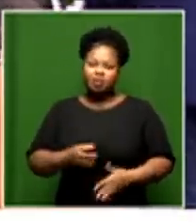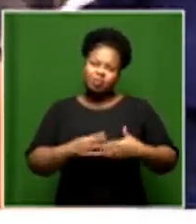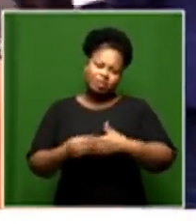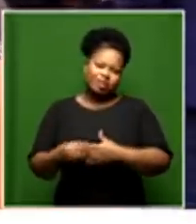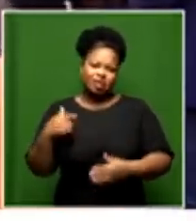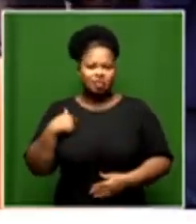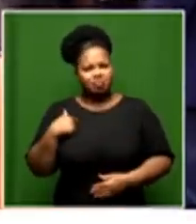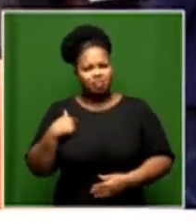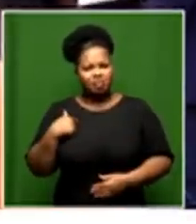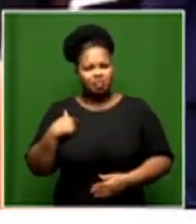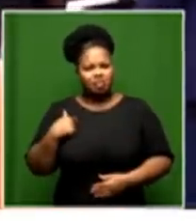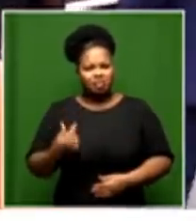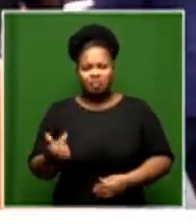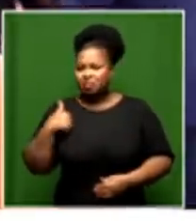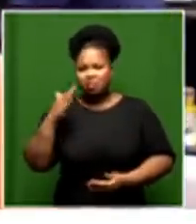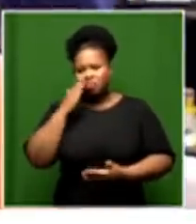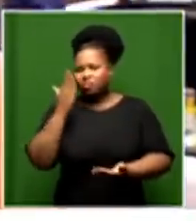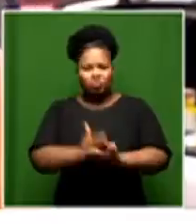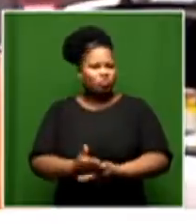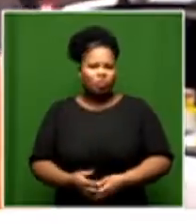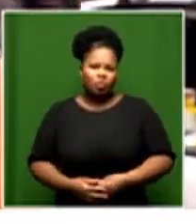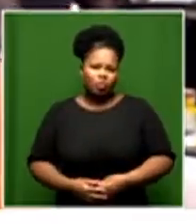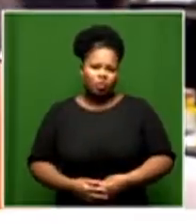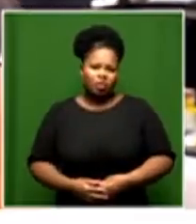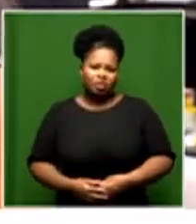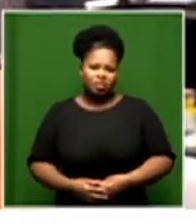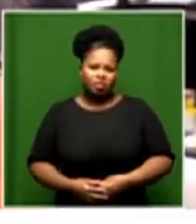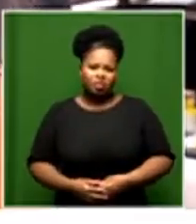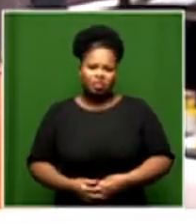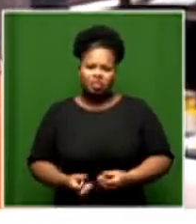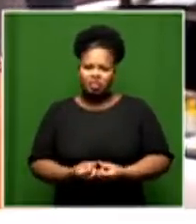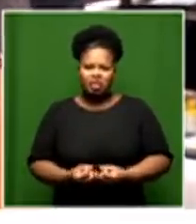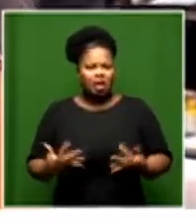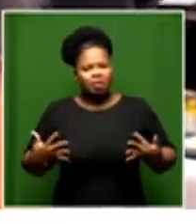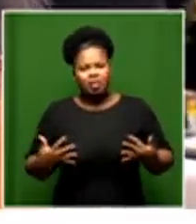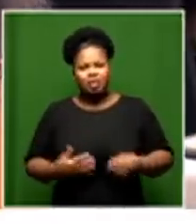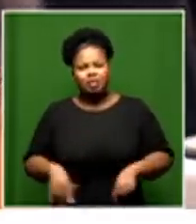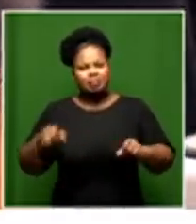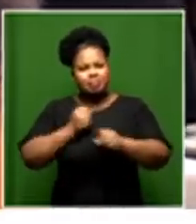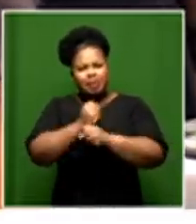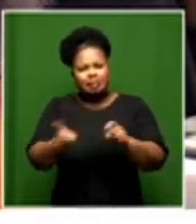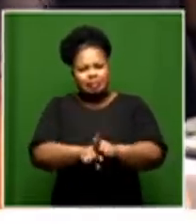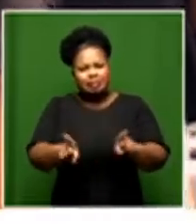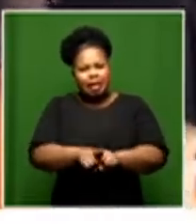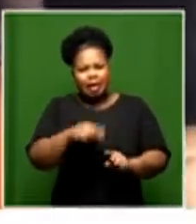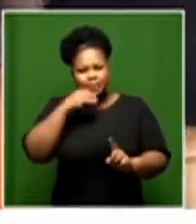guide me. I'm not sure. Do we have so many replicas of Jackson